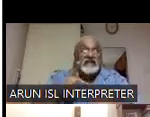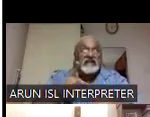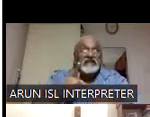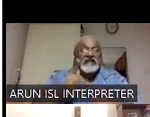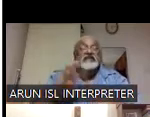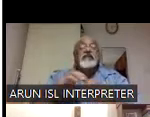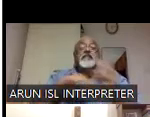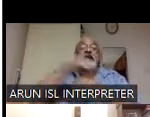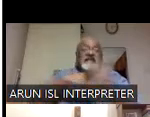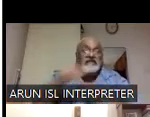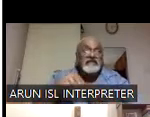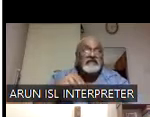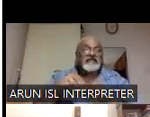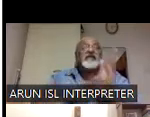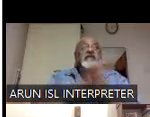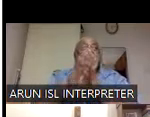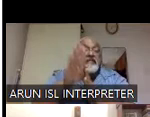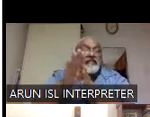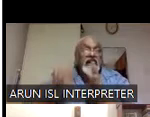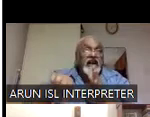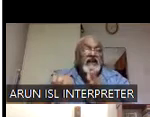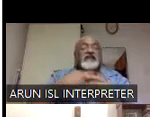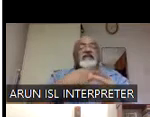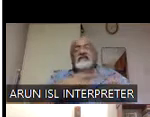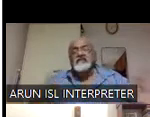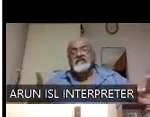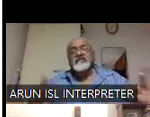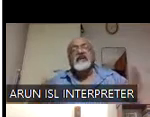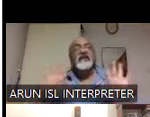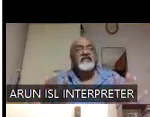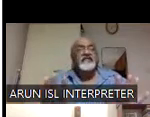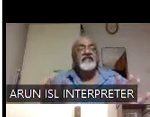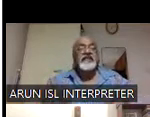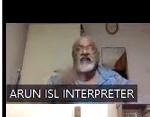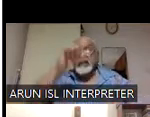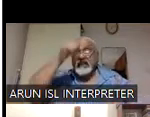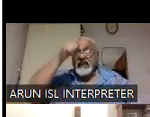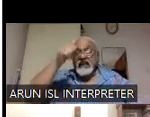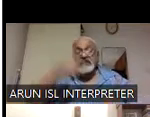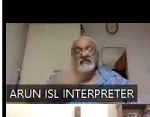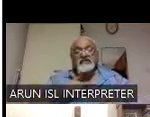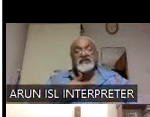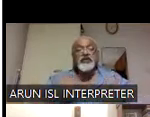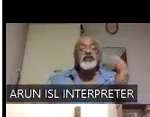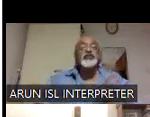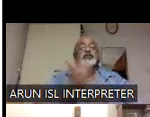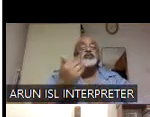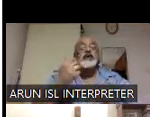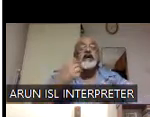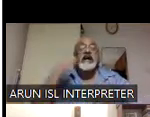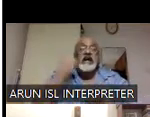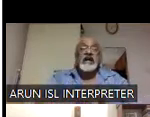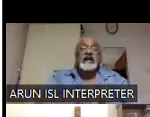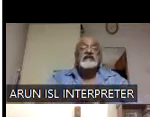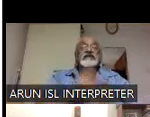a combination of multiple factors. In India, our new law, Rights of Persons with